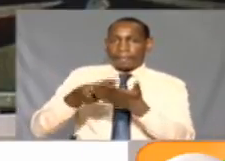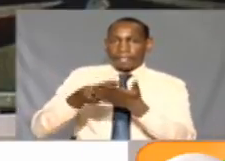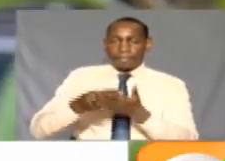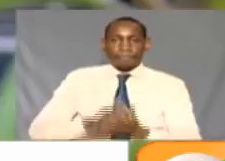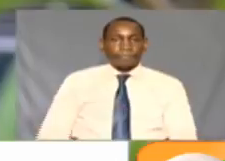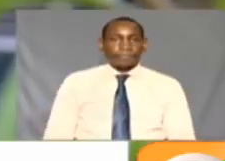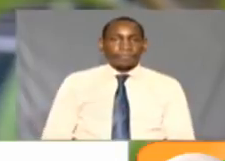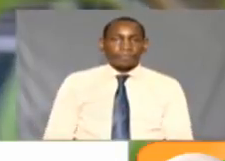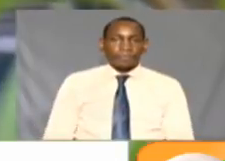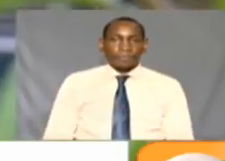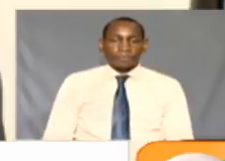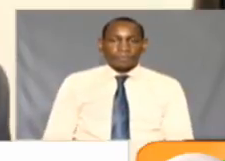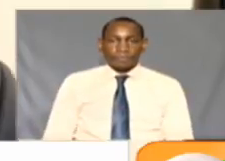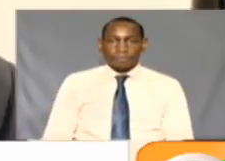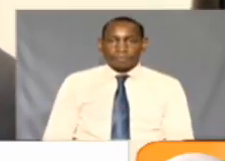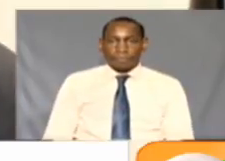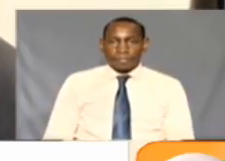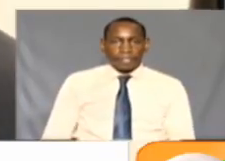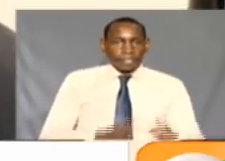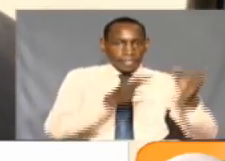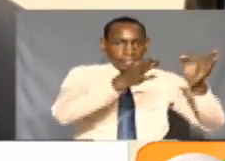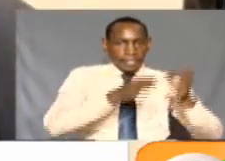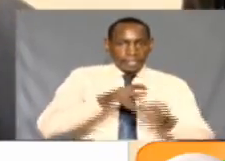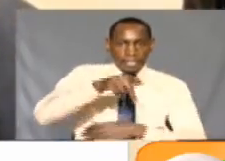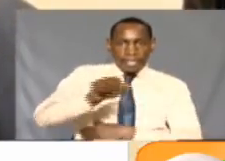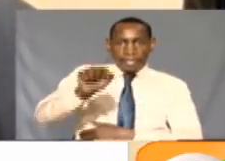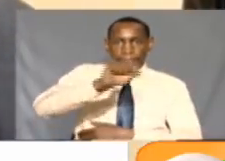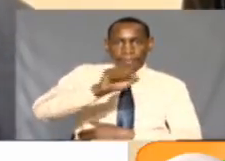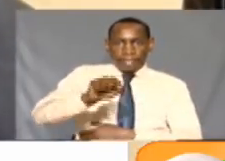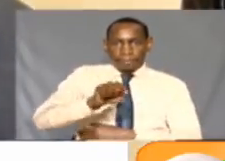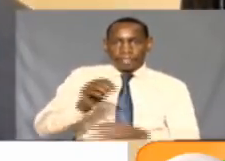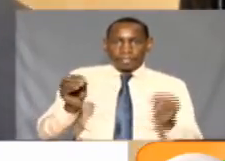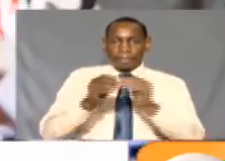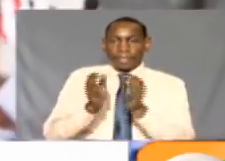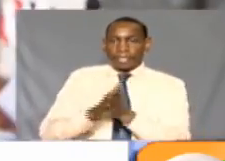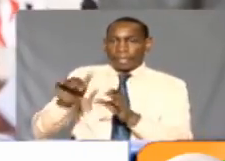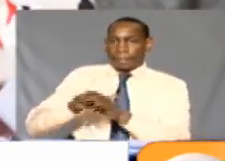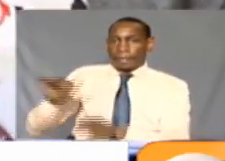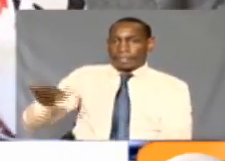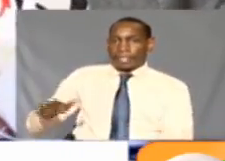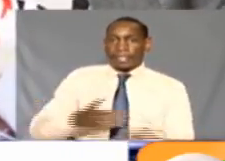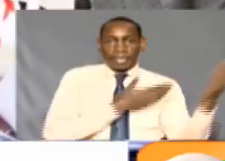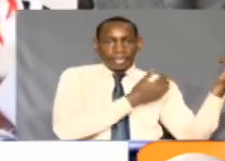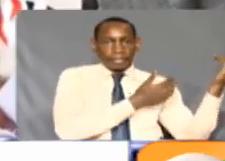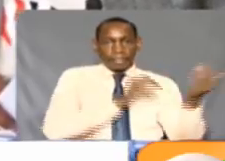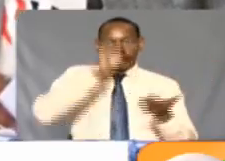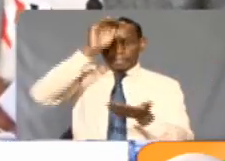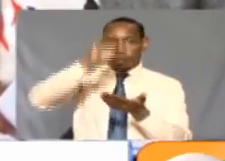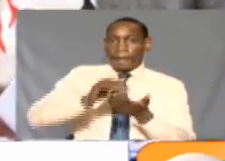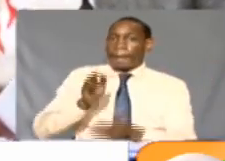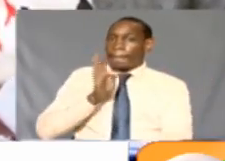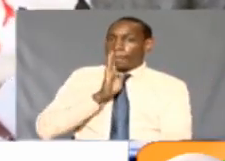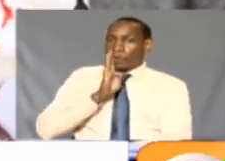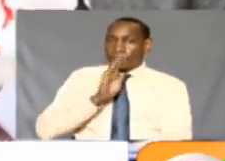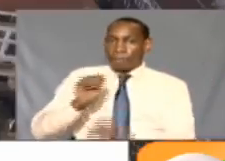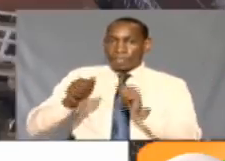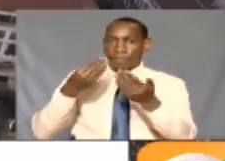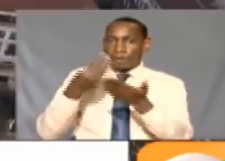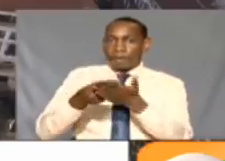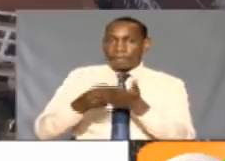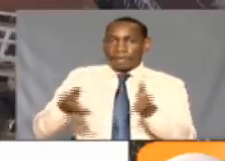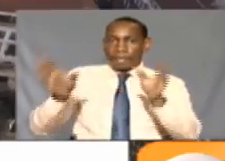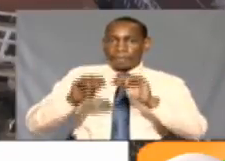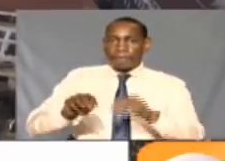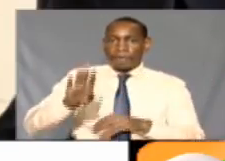on this. Taxpayers' burden, Treasury PS Julius Muia told members of Parliament that they had projected a reduction in borrowing to fund the budget